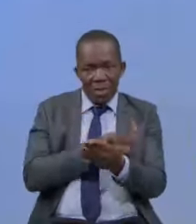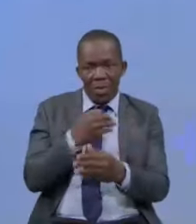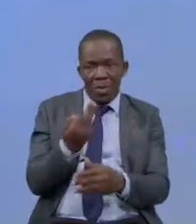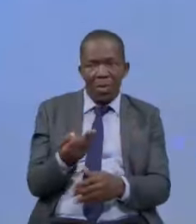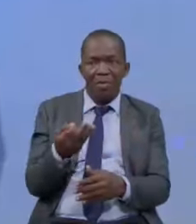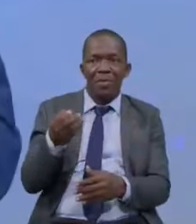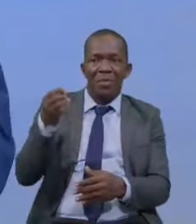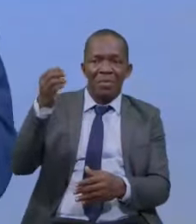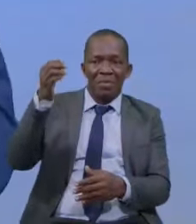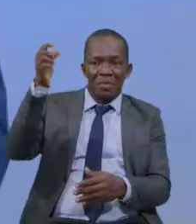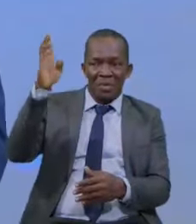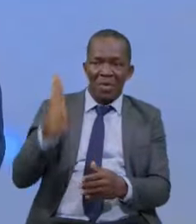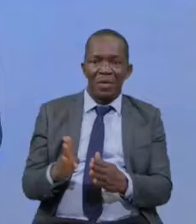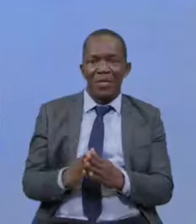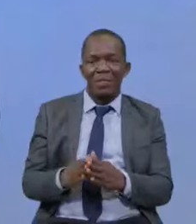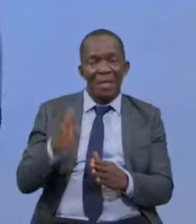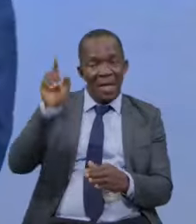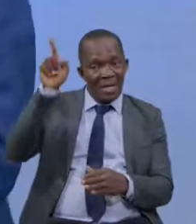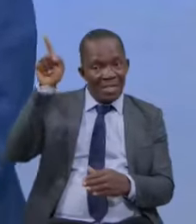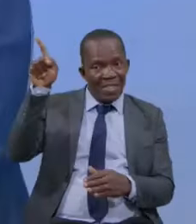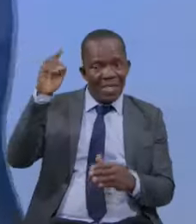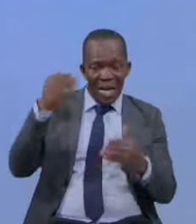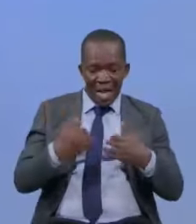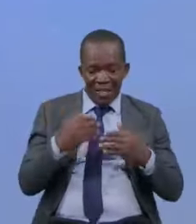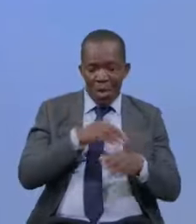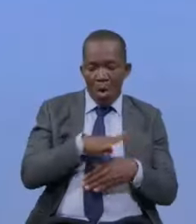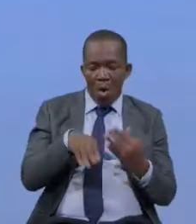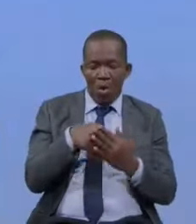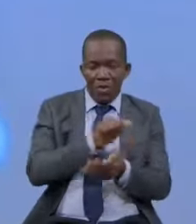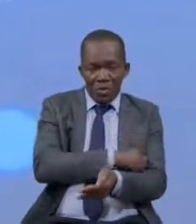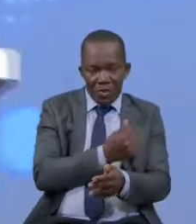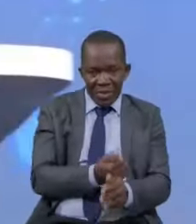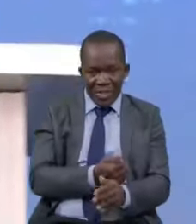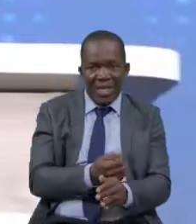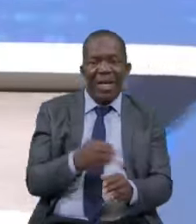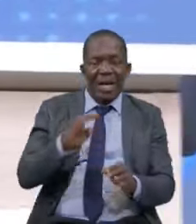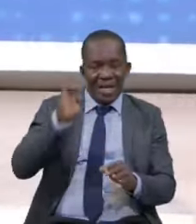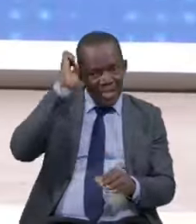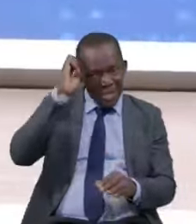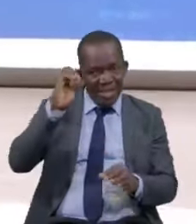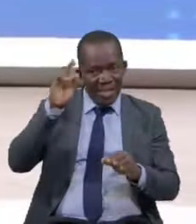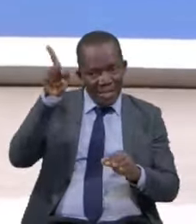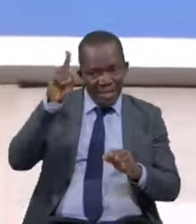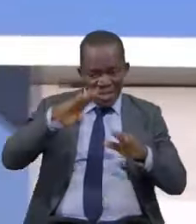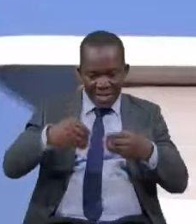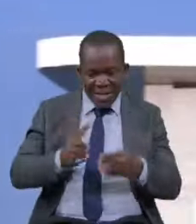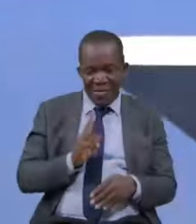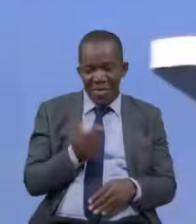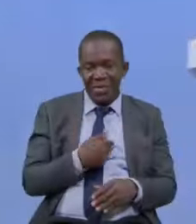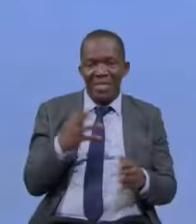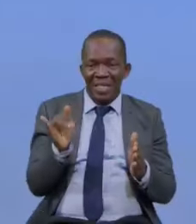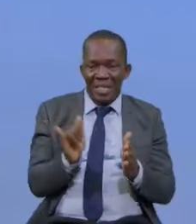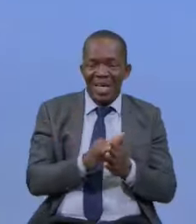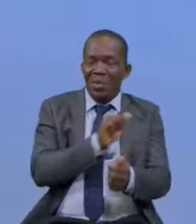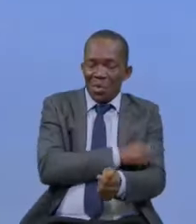giving us the authority. He's transferring the authority unto us that we might live